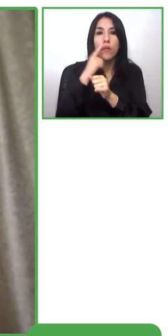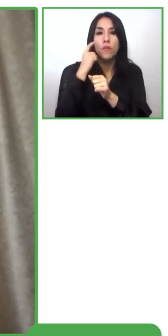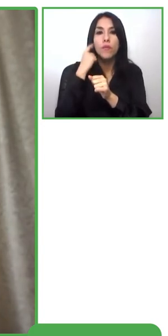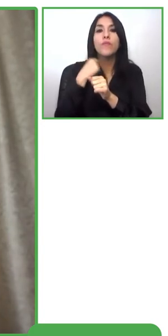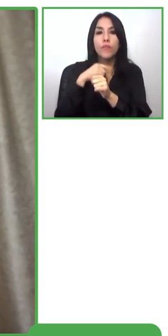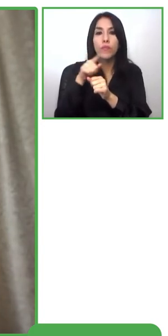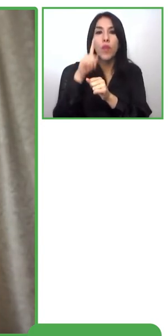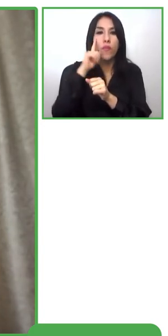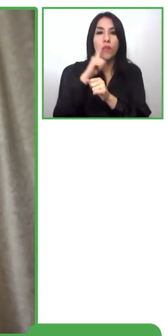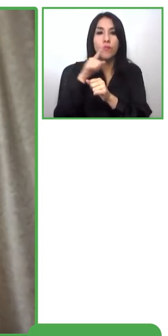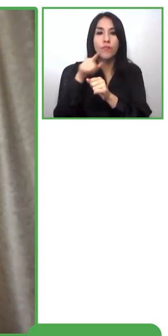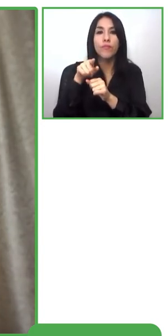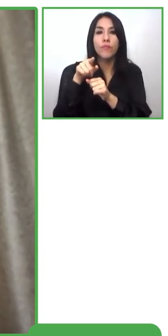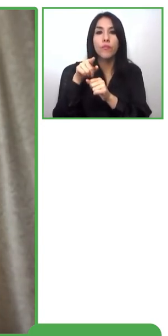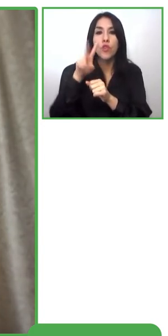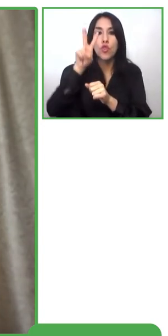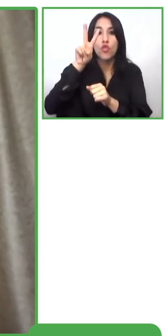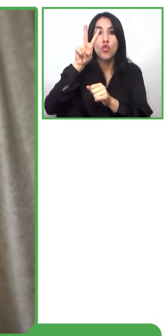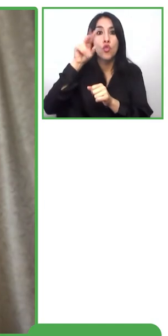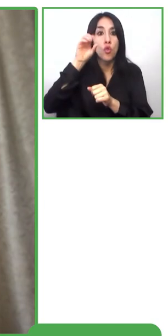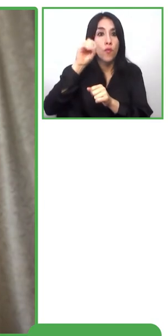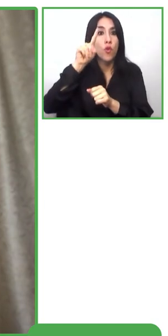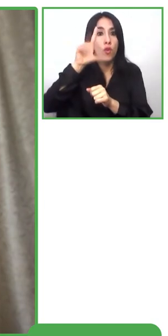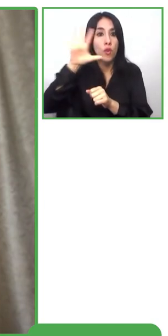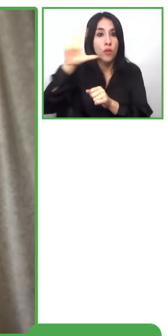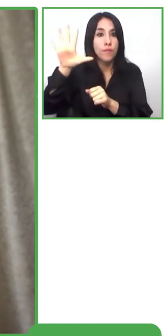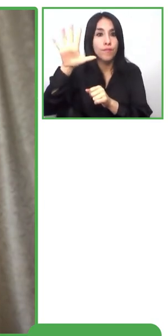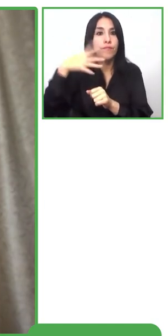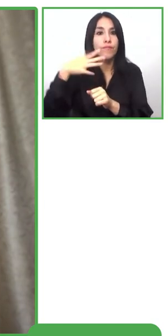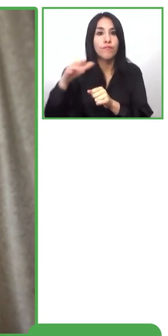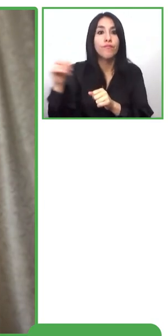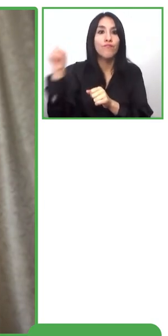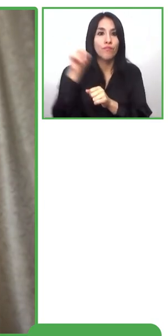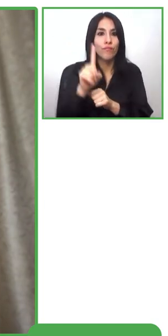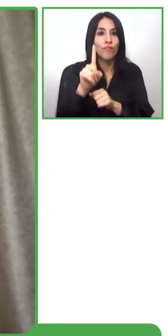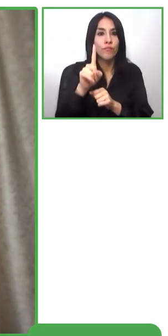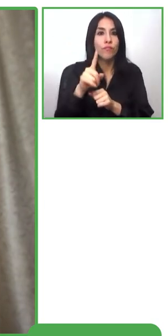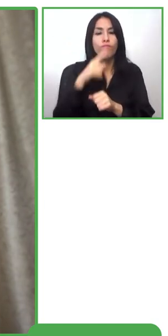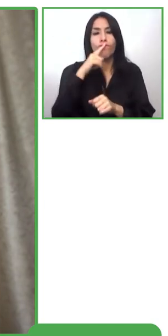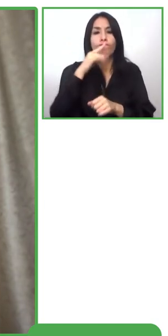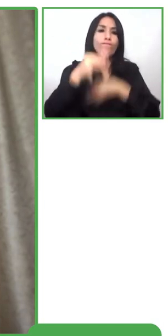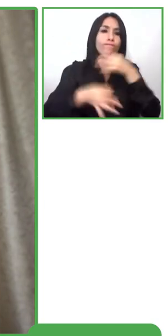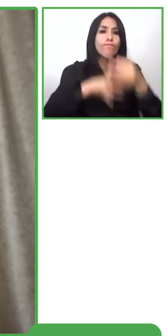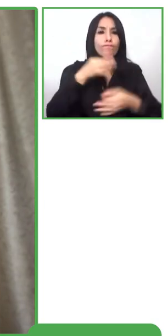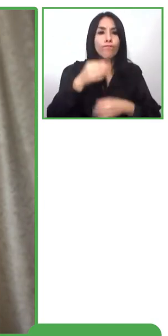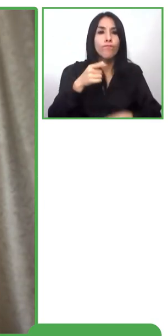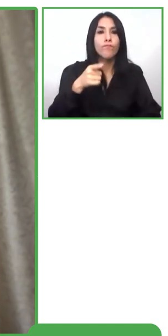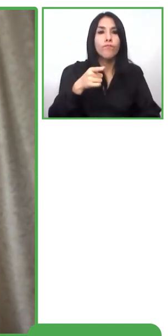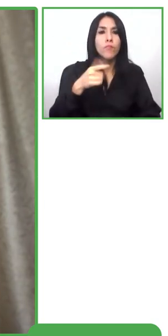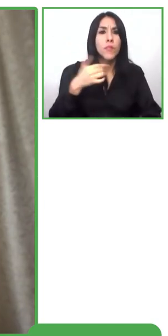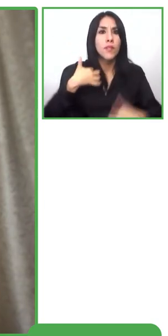2015. But next, I'll give the floor to you so you can tell us about this interesting project.